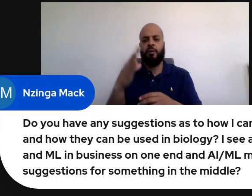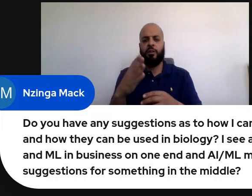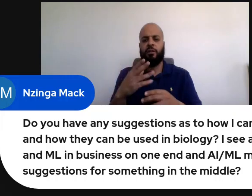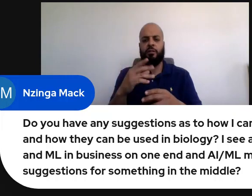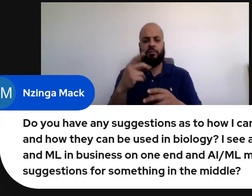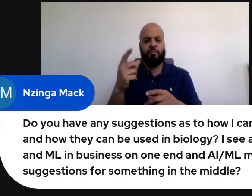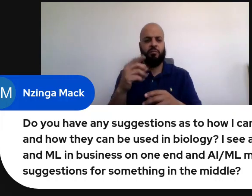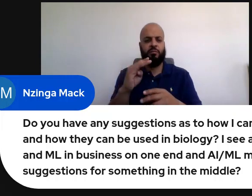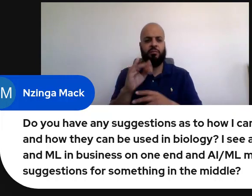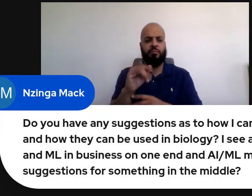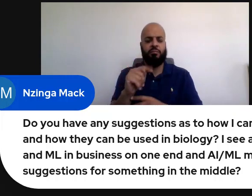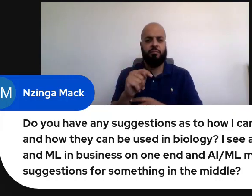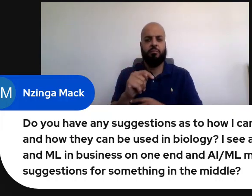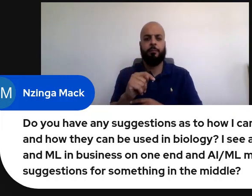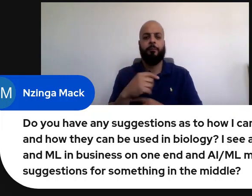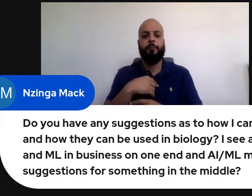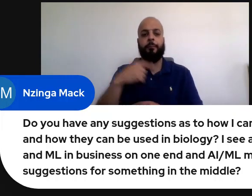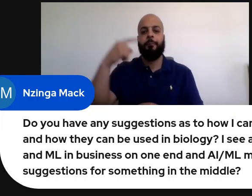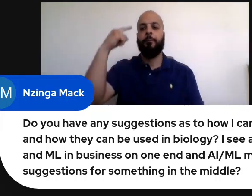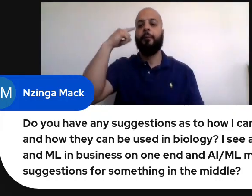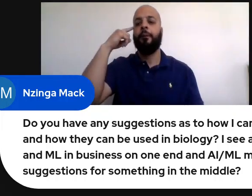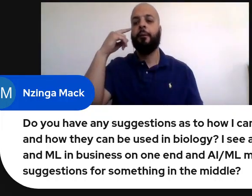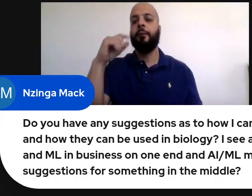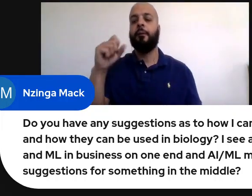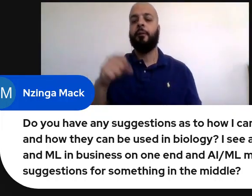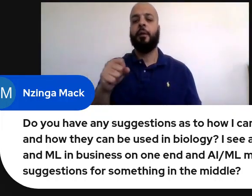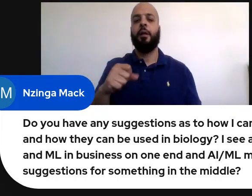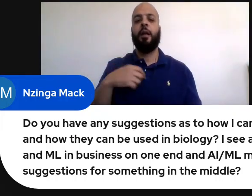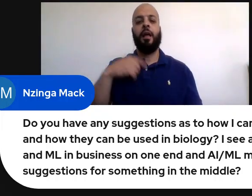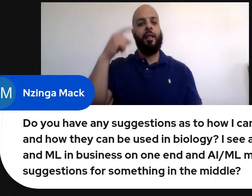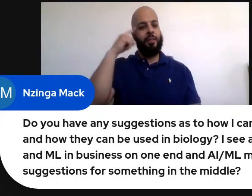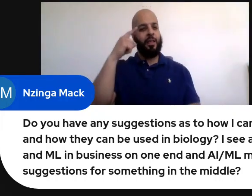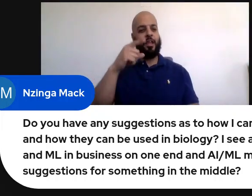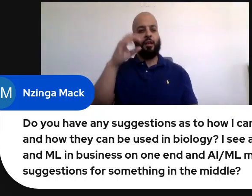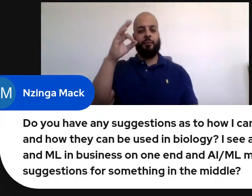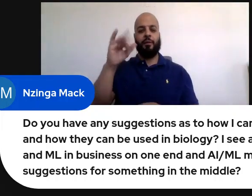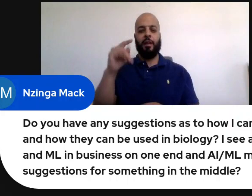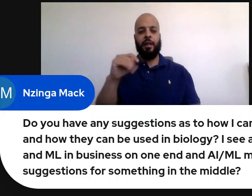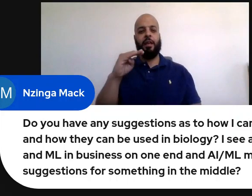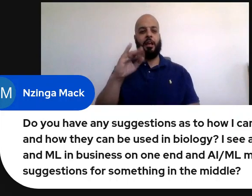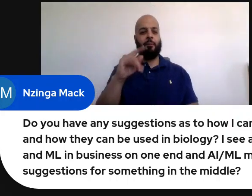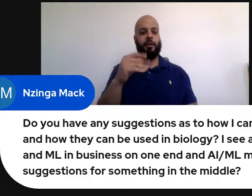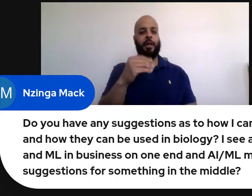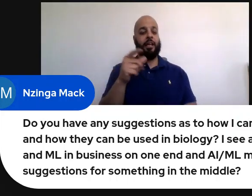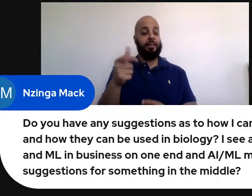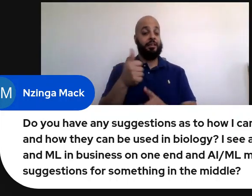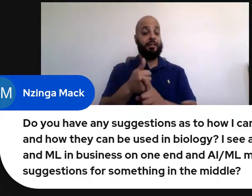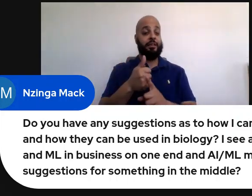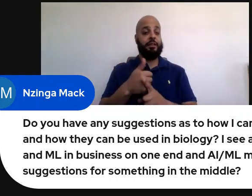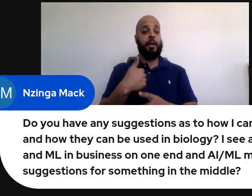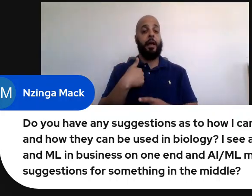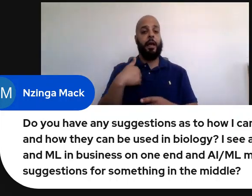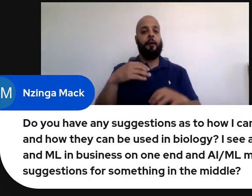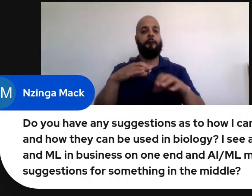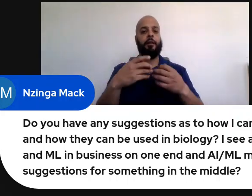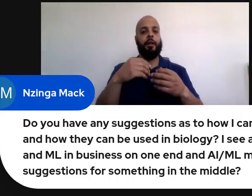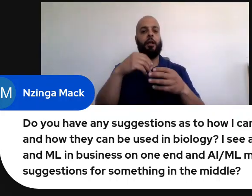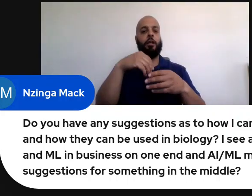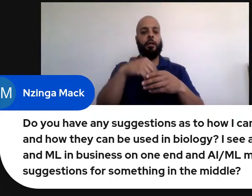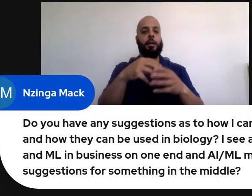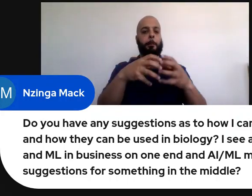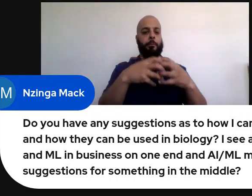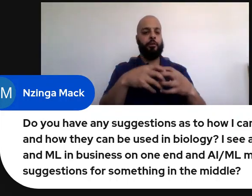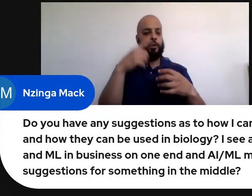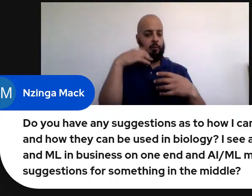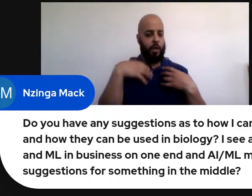MIT. I think he is a professor at MIT, and he has a course on machine learning for healthcare as